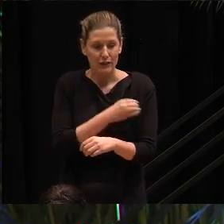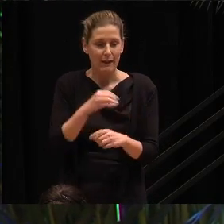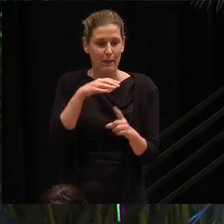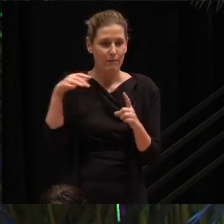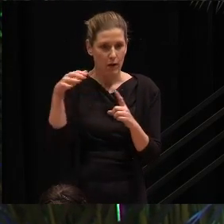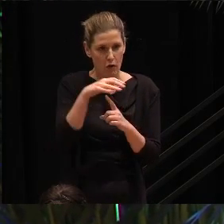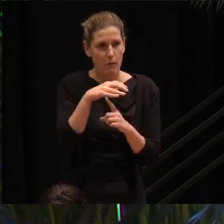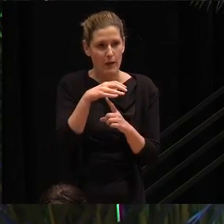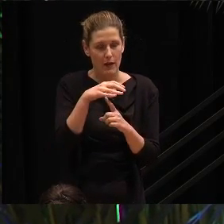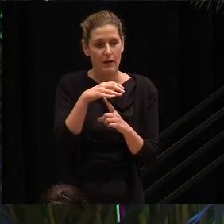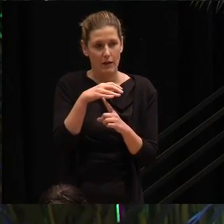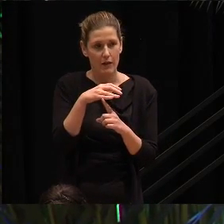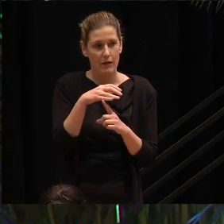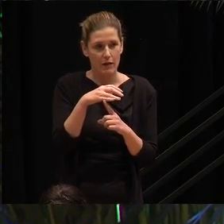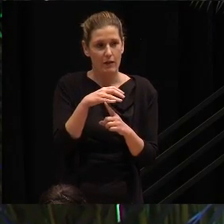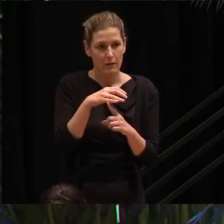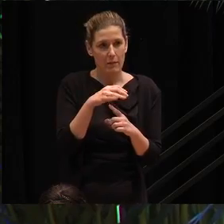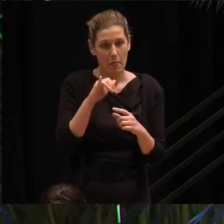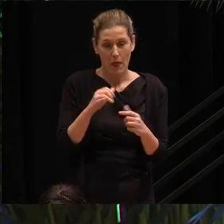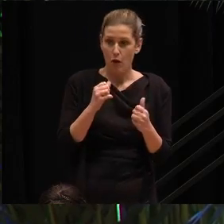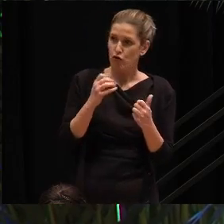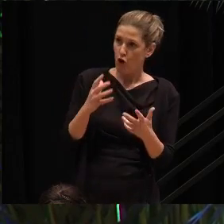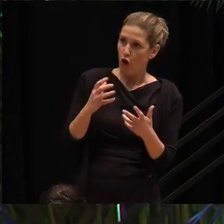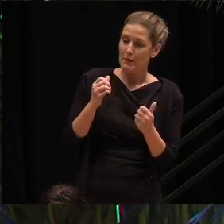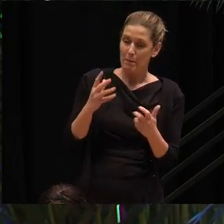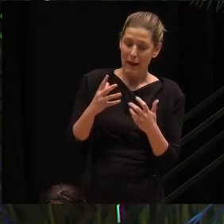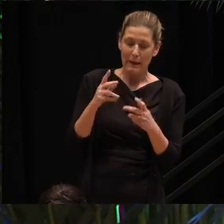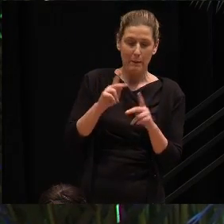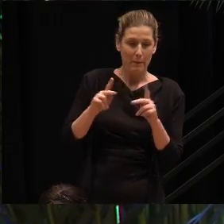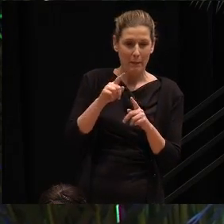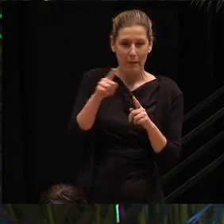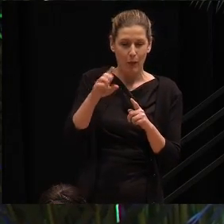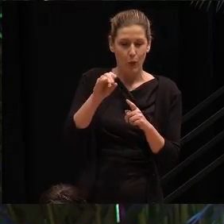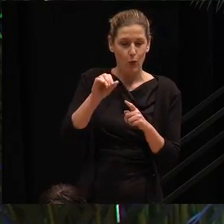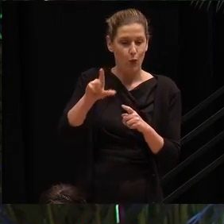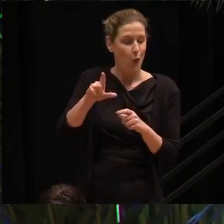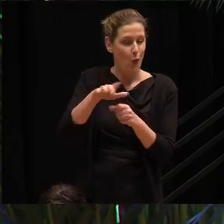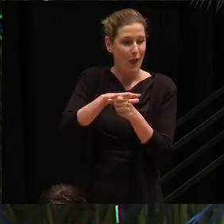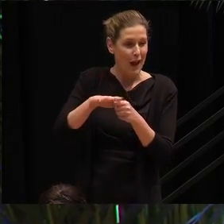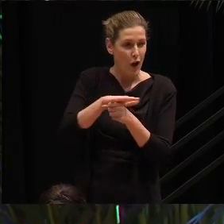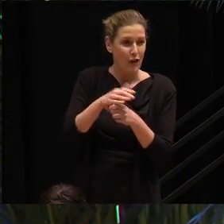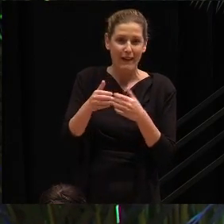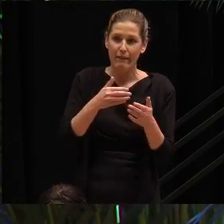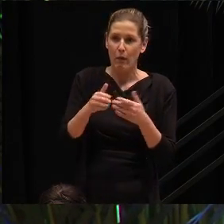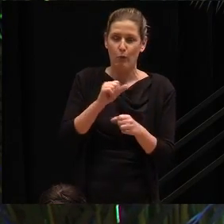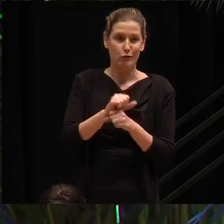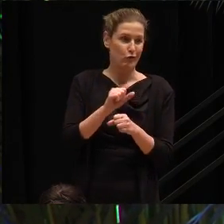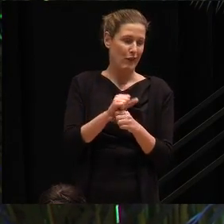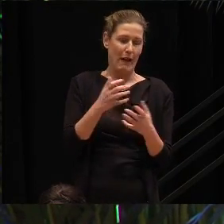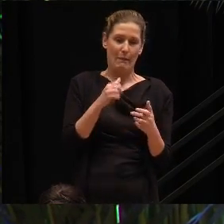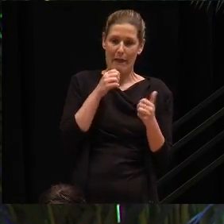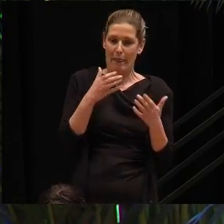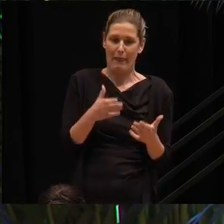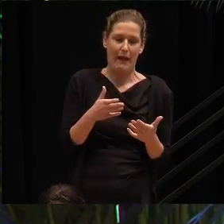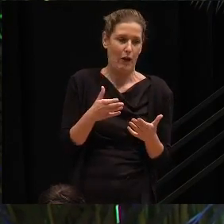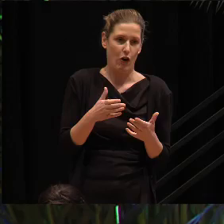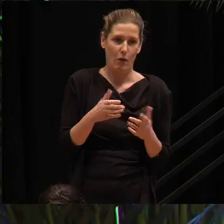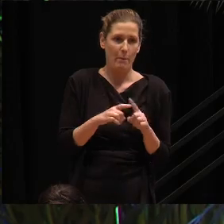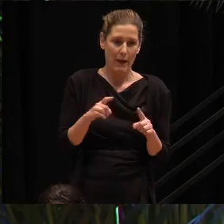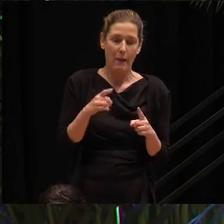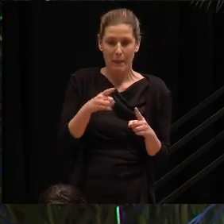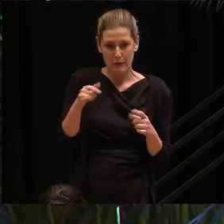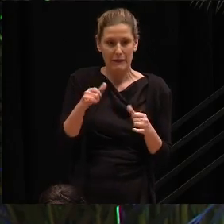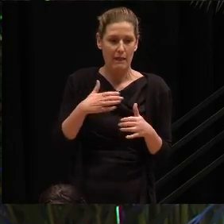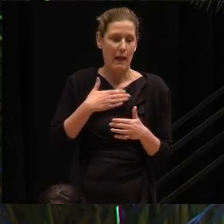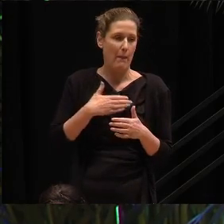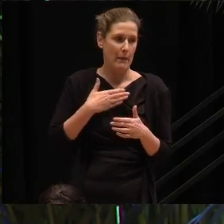environment, are making a lot of folks in coal country very happy, even if it isn't bringing back the jobs that don't really exist anymore. As to